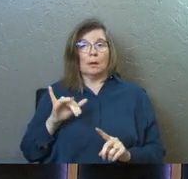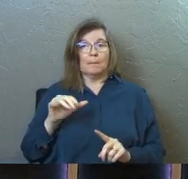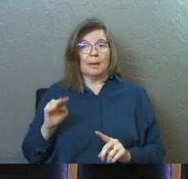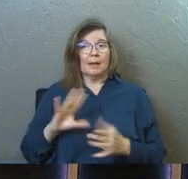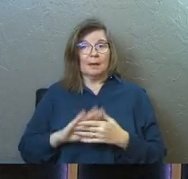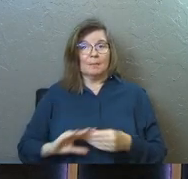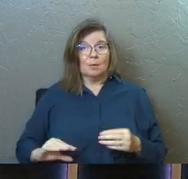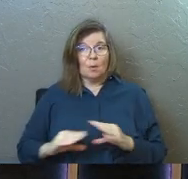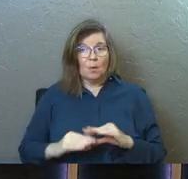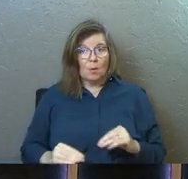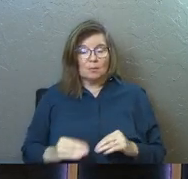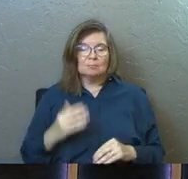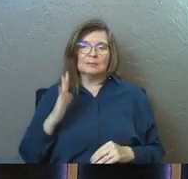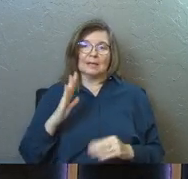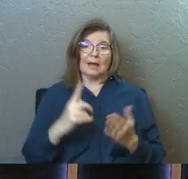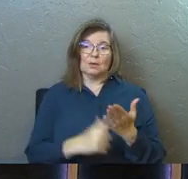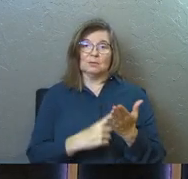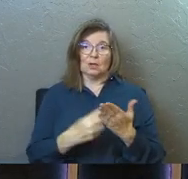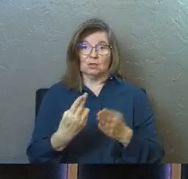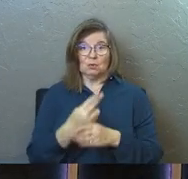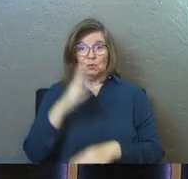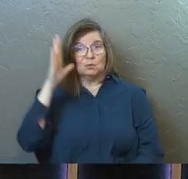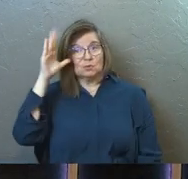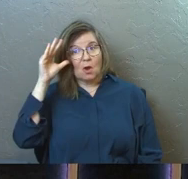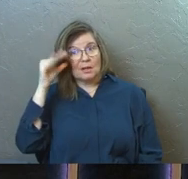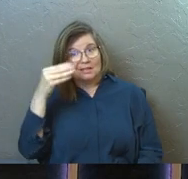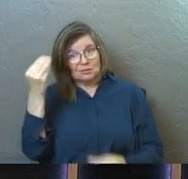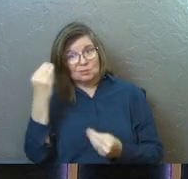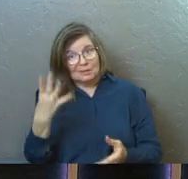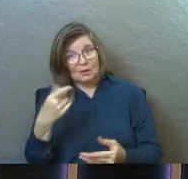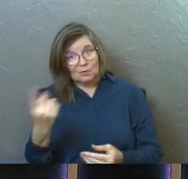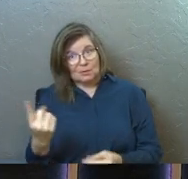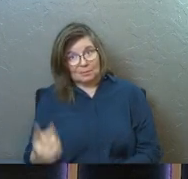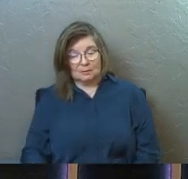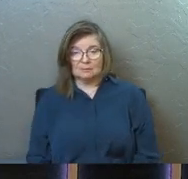Balaam story? God will sometimes use donkeys to talk to you.